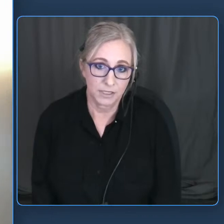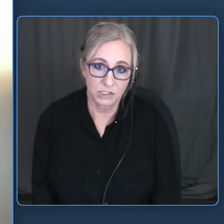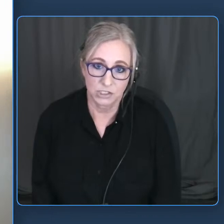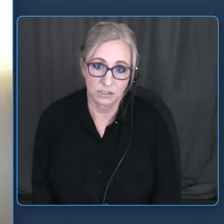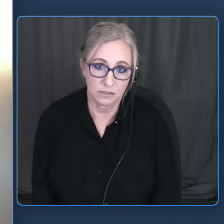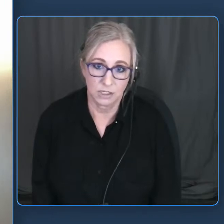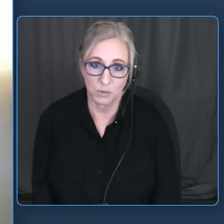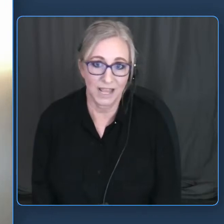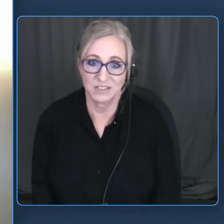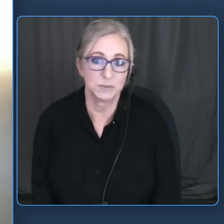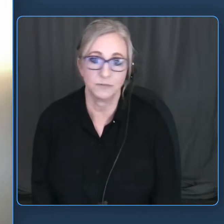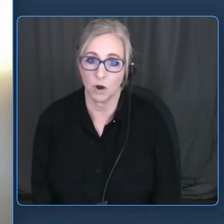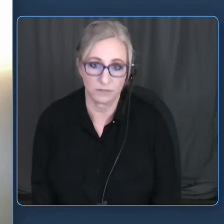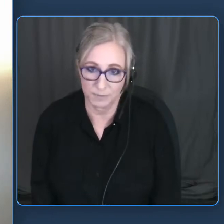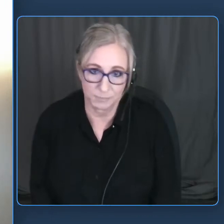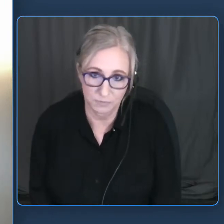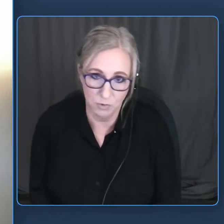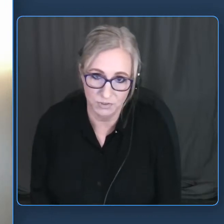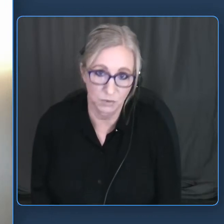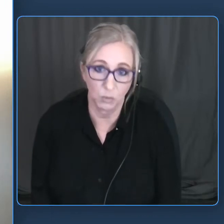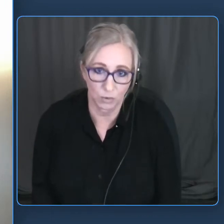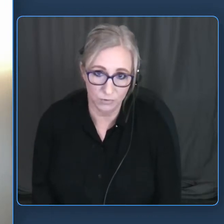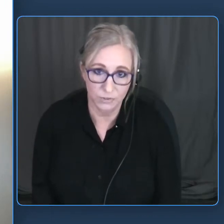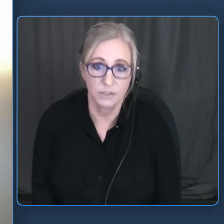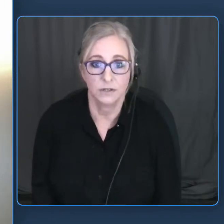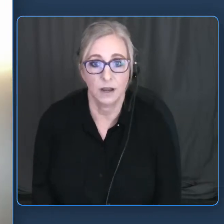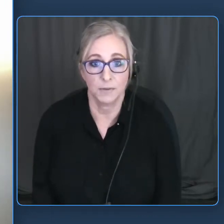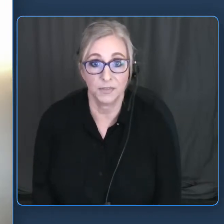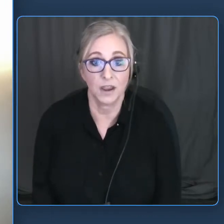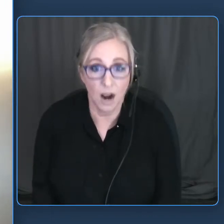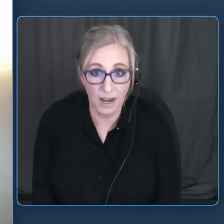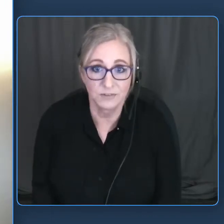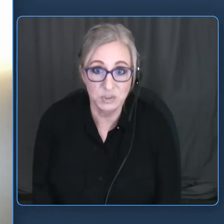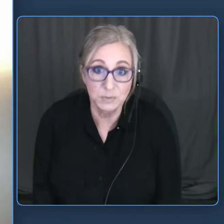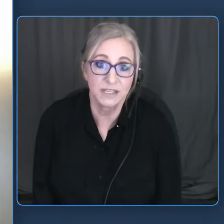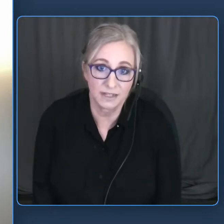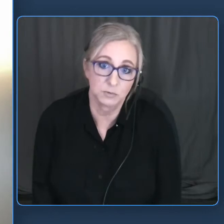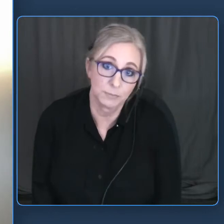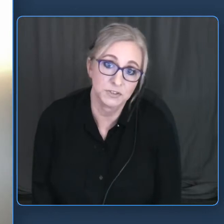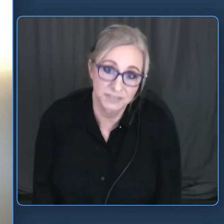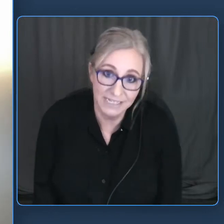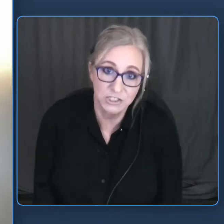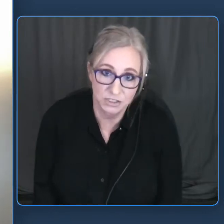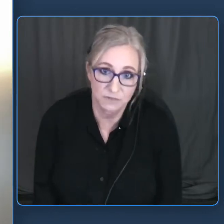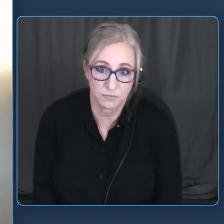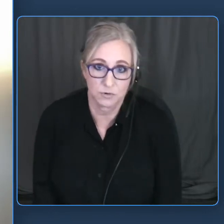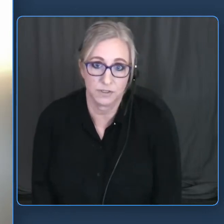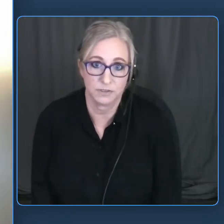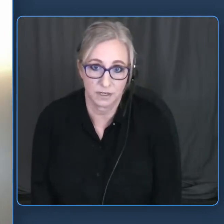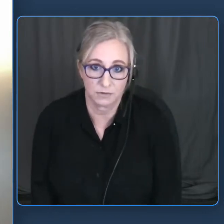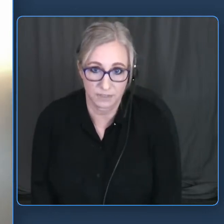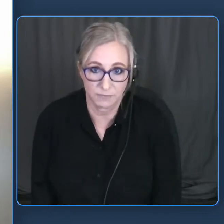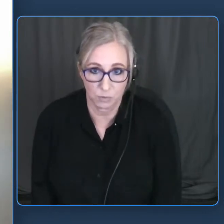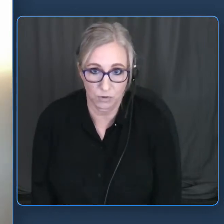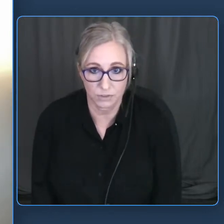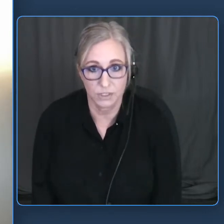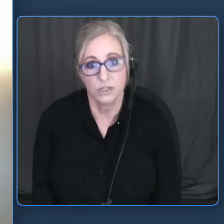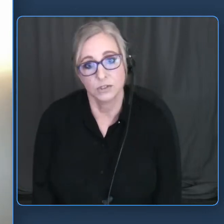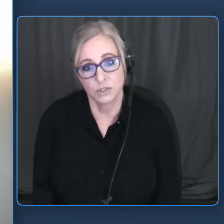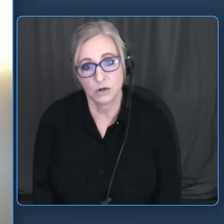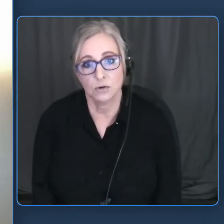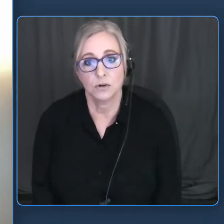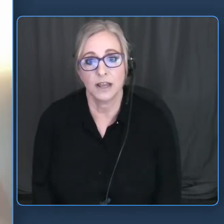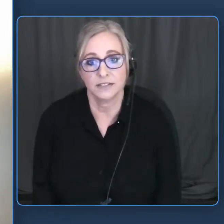that population, we can't speak for all deaf people, of course, in the world, but they are kind of speaking as a representation for the entire deaf